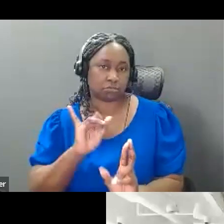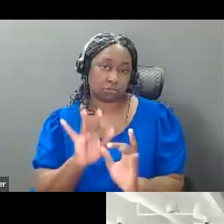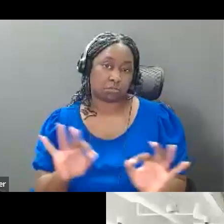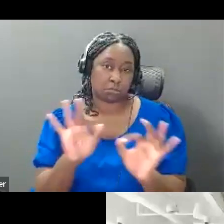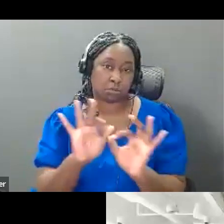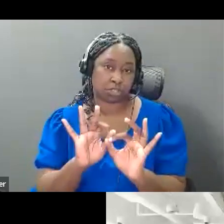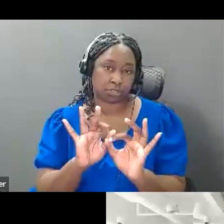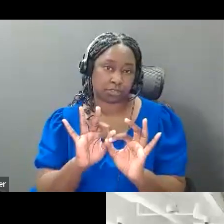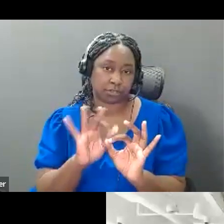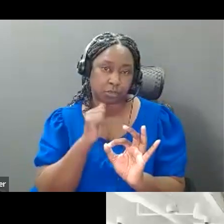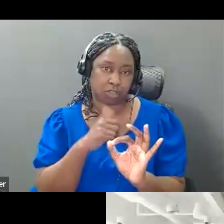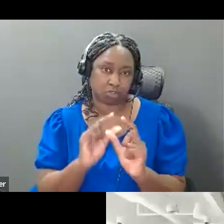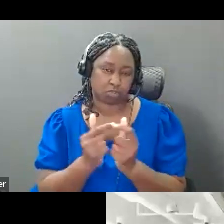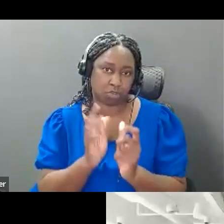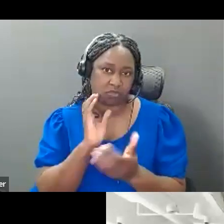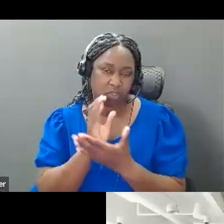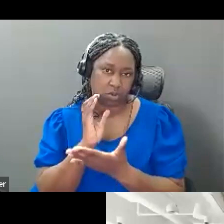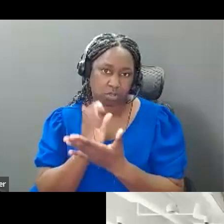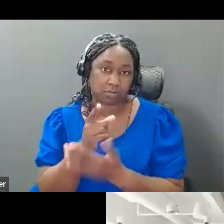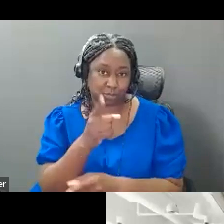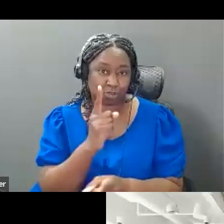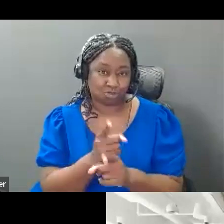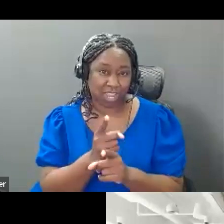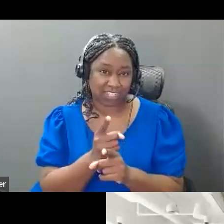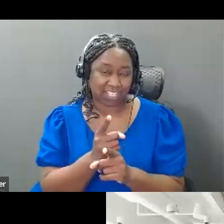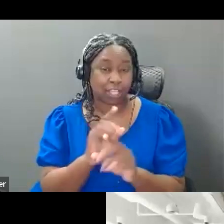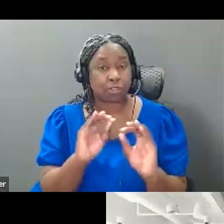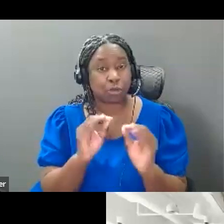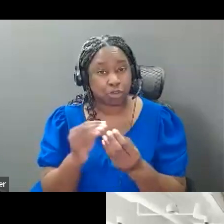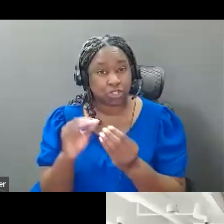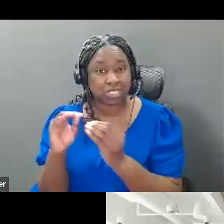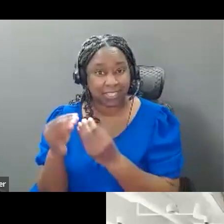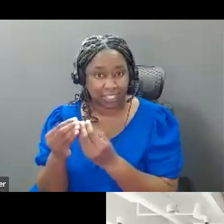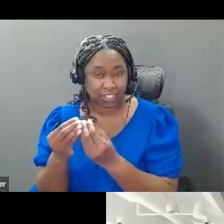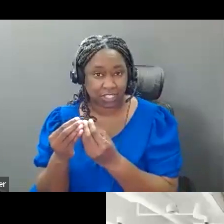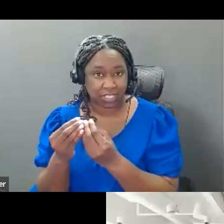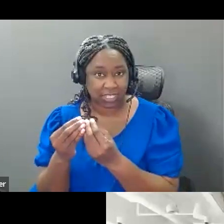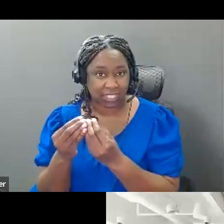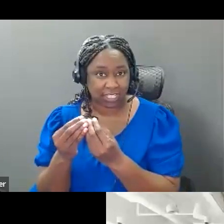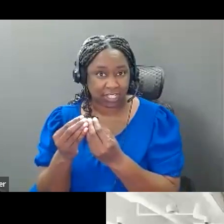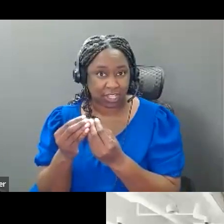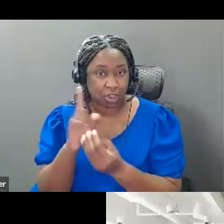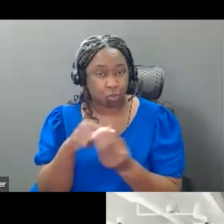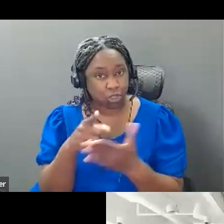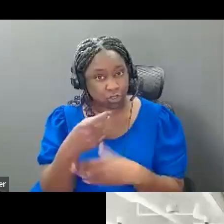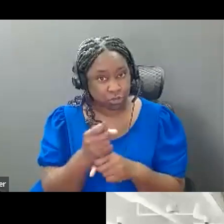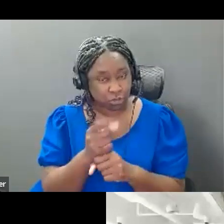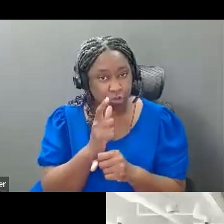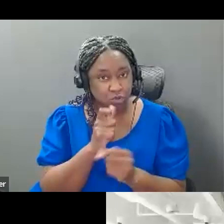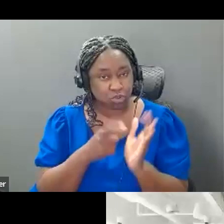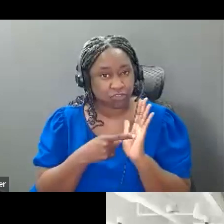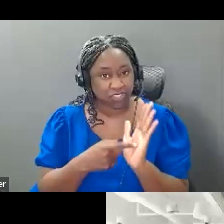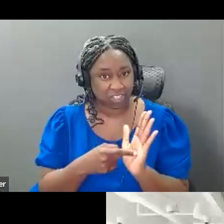don't have a group of photos to work with. But you're right, especially like the organization, what you're producing and who you're featuring